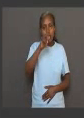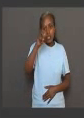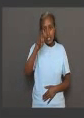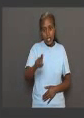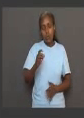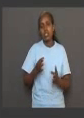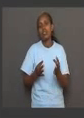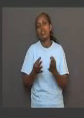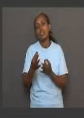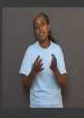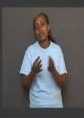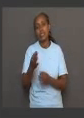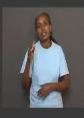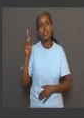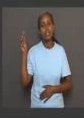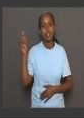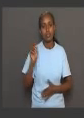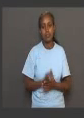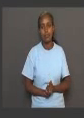is expressed here.